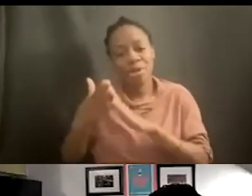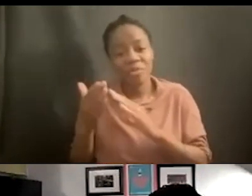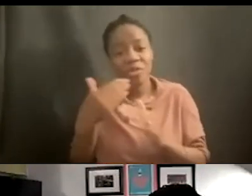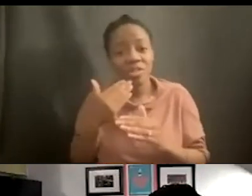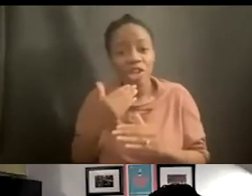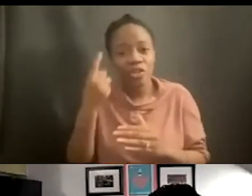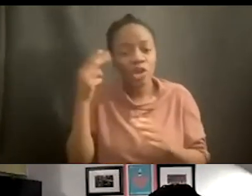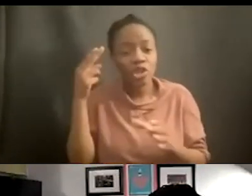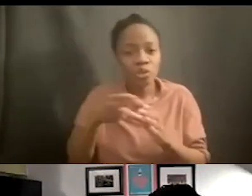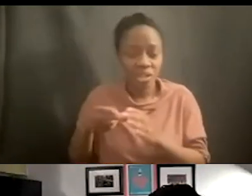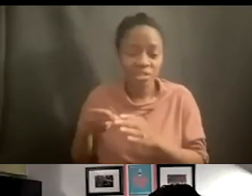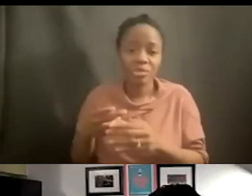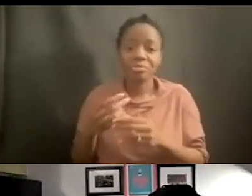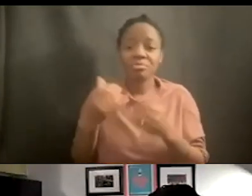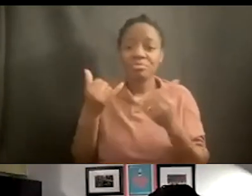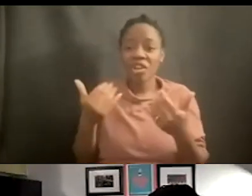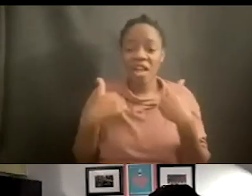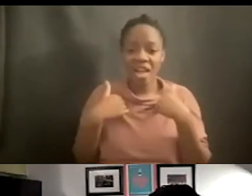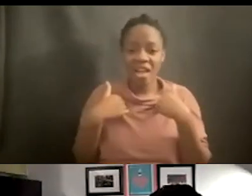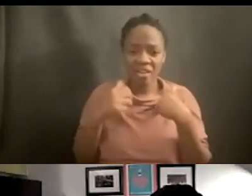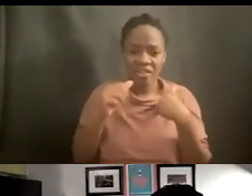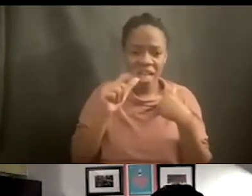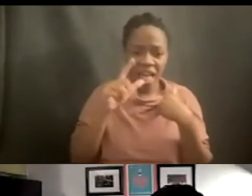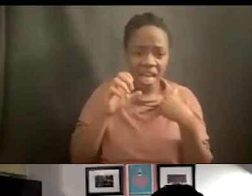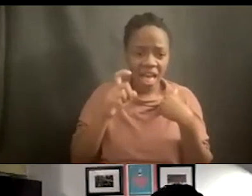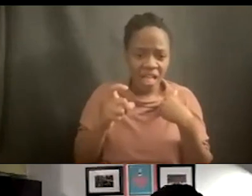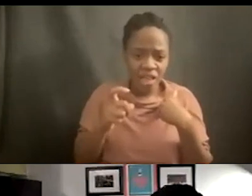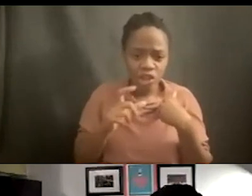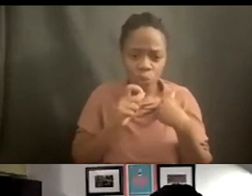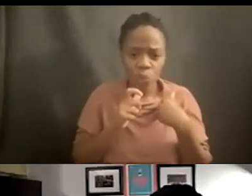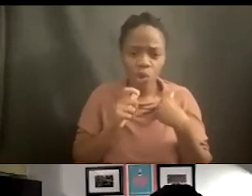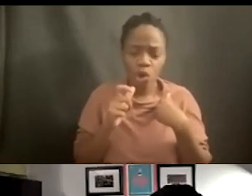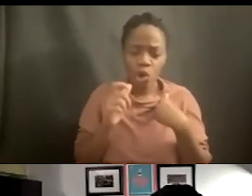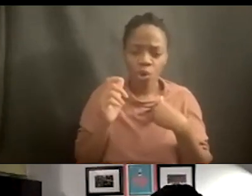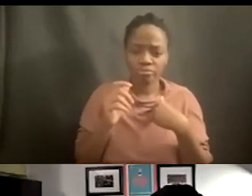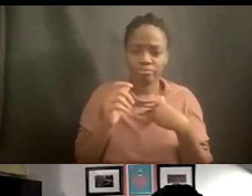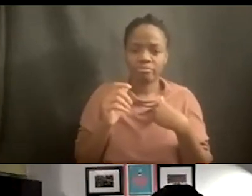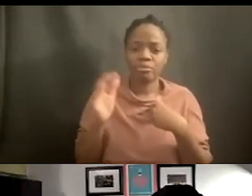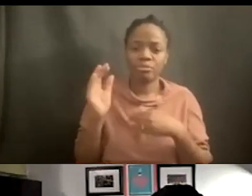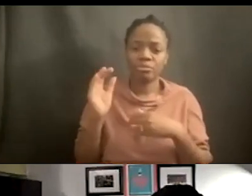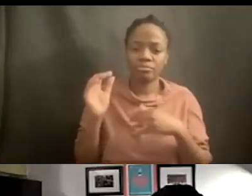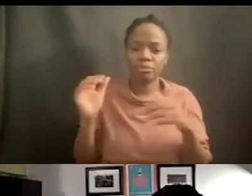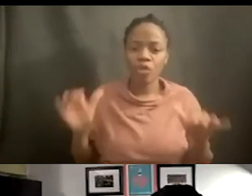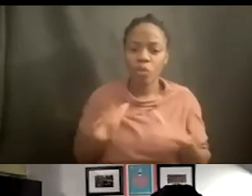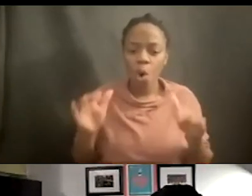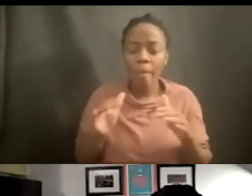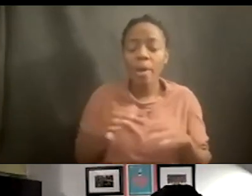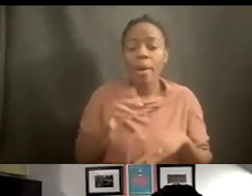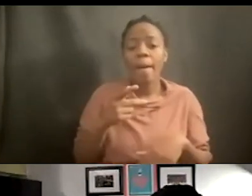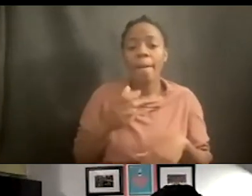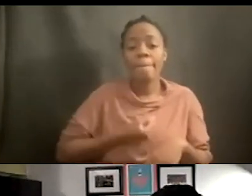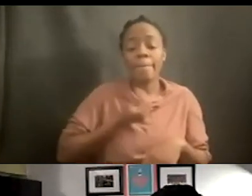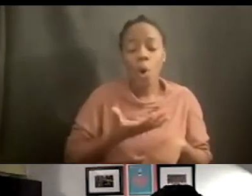have Alex Aquino, who will be performing a poem for us. Alex Aquino is a proud non-binary artist and